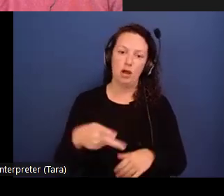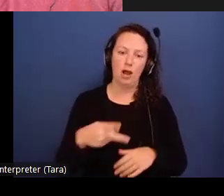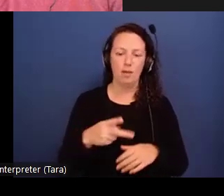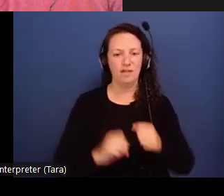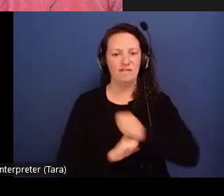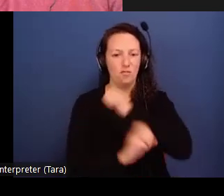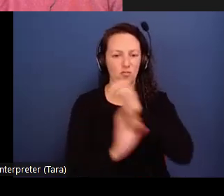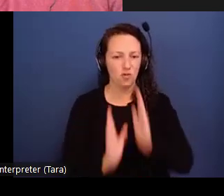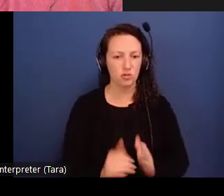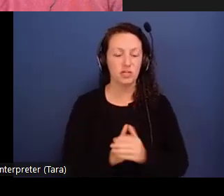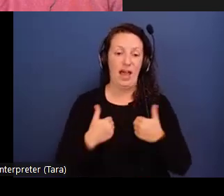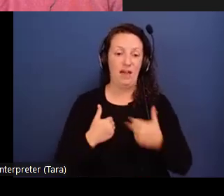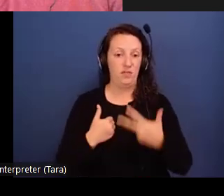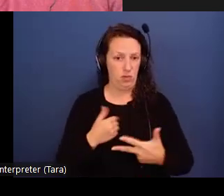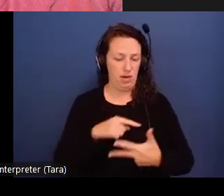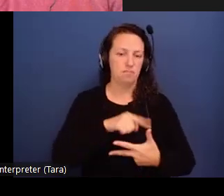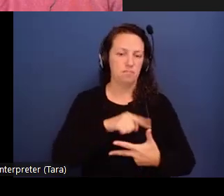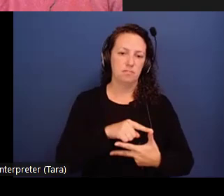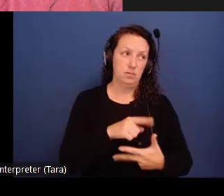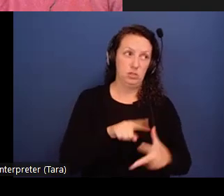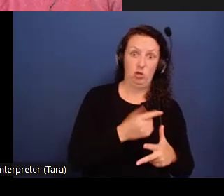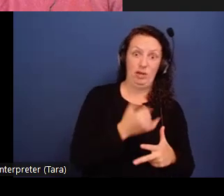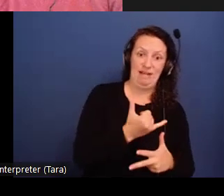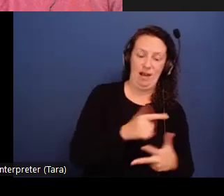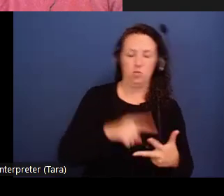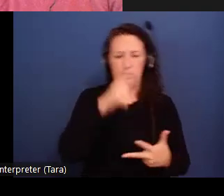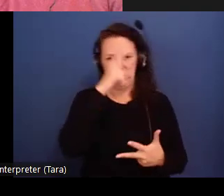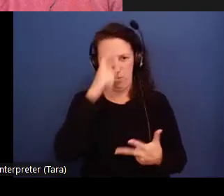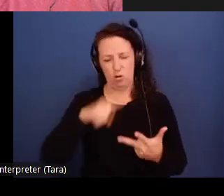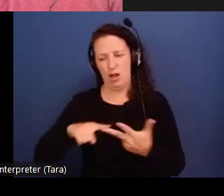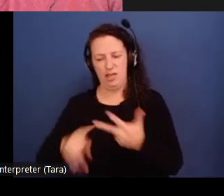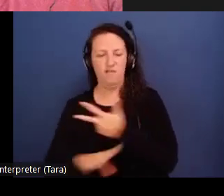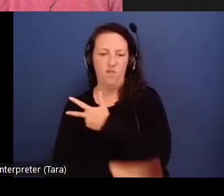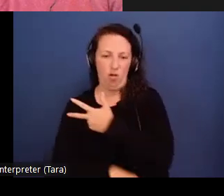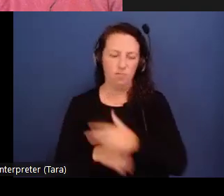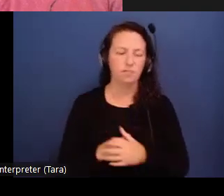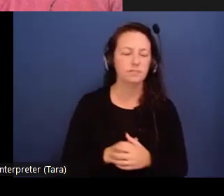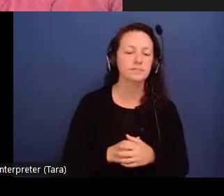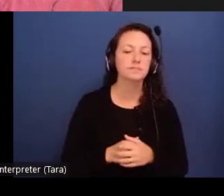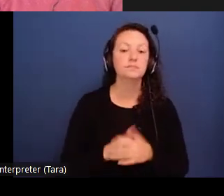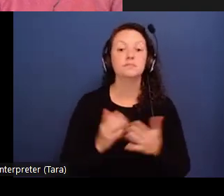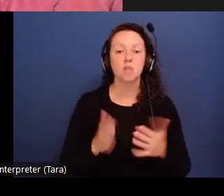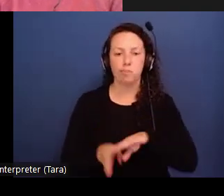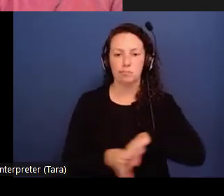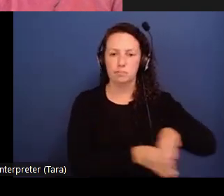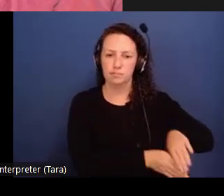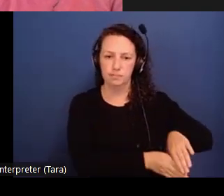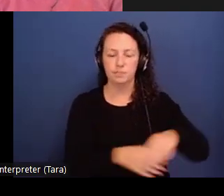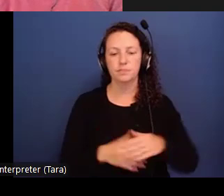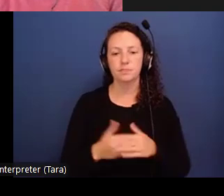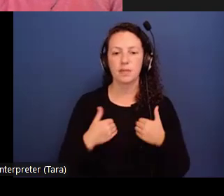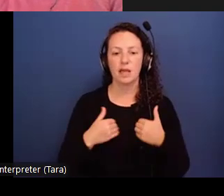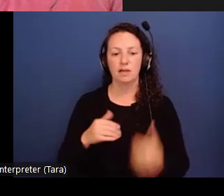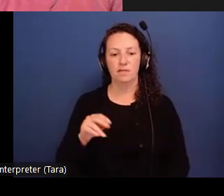starting now, the other one in summer, and the other one in fall. Then we've got Venture Labs, that